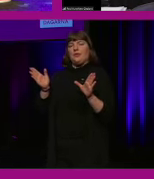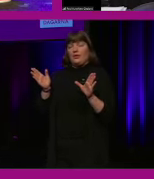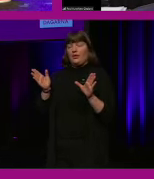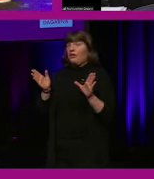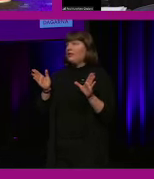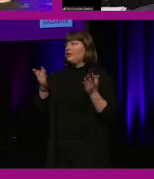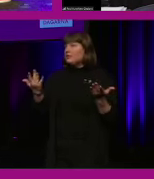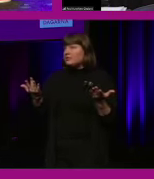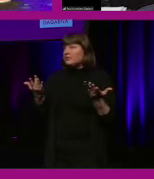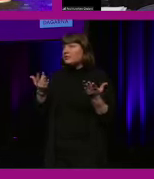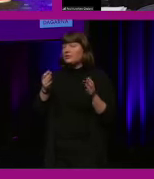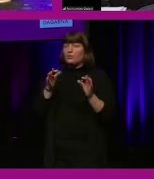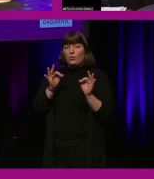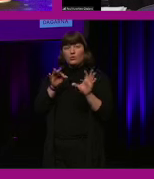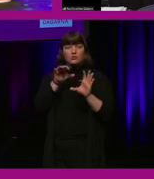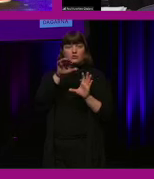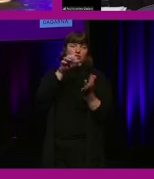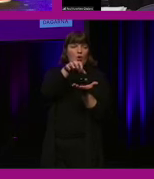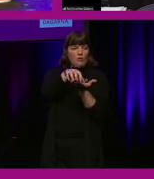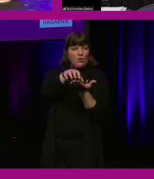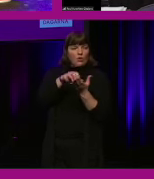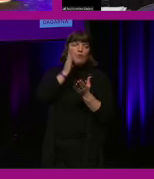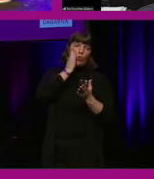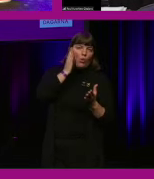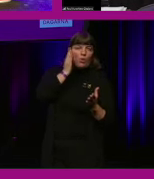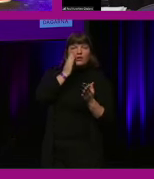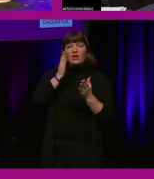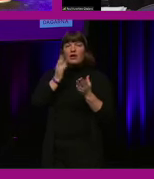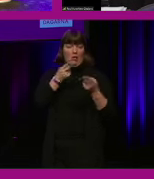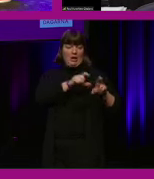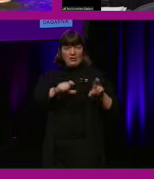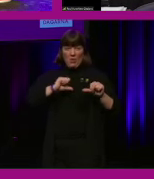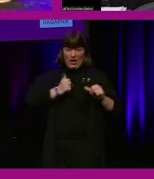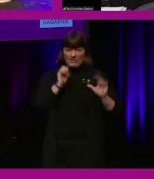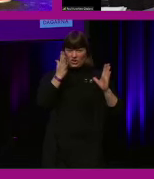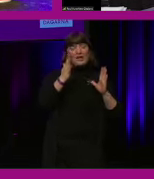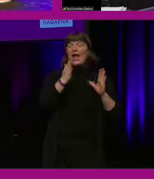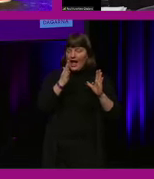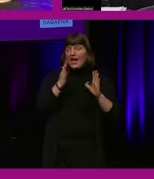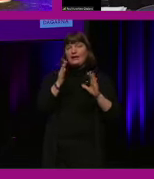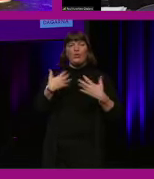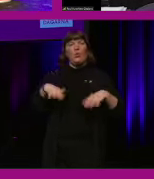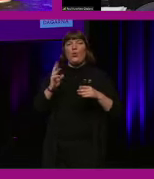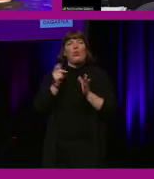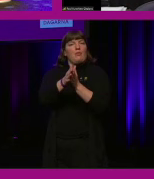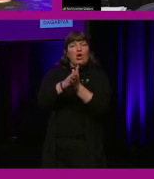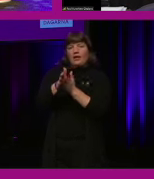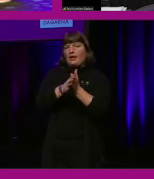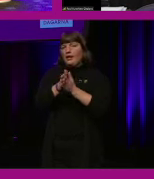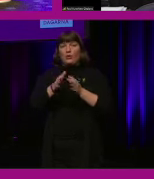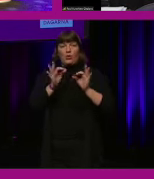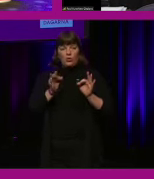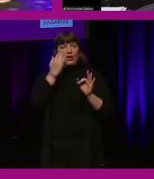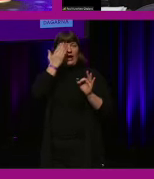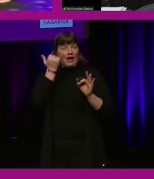through housing estates, and so forth. And again, the lawyers alone can't do that. So the great challenge is to